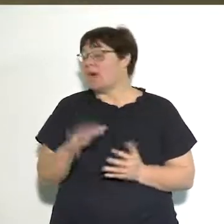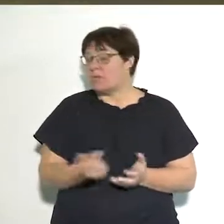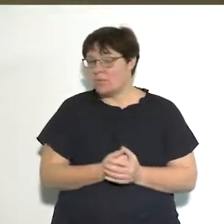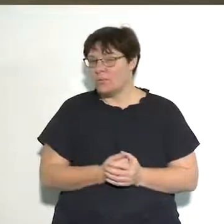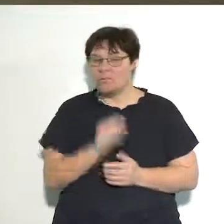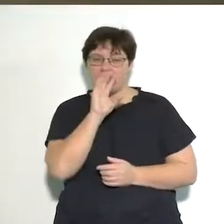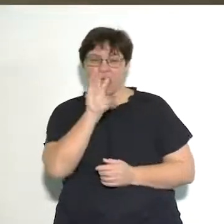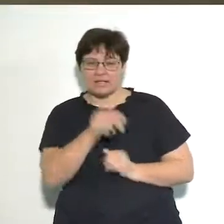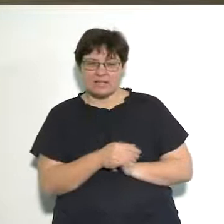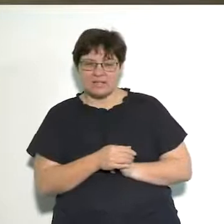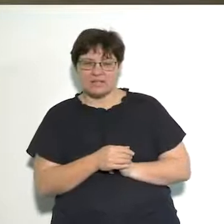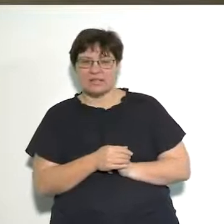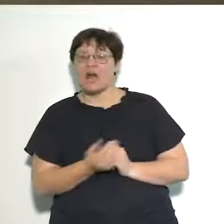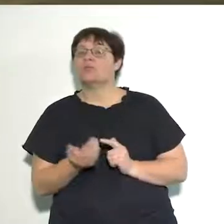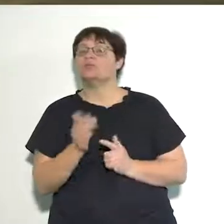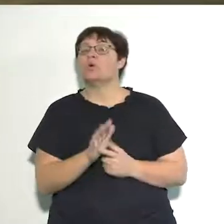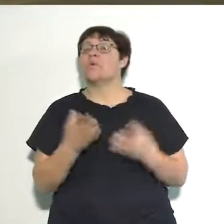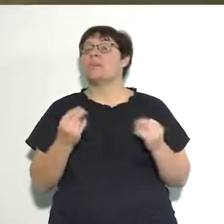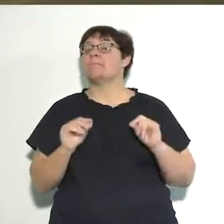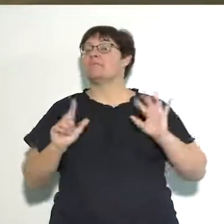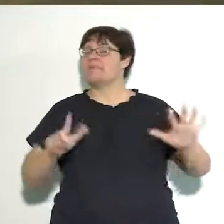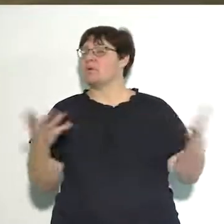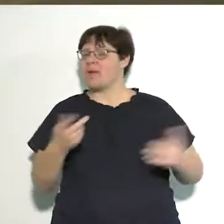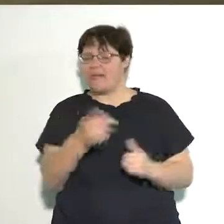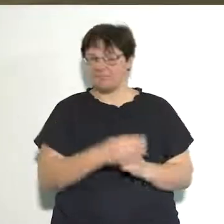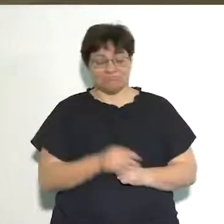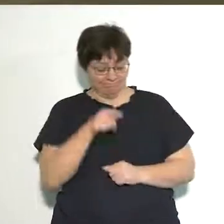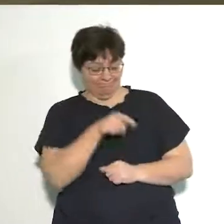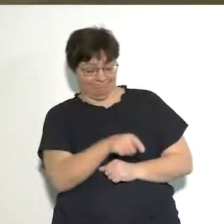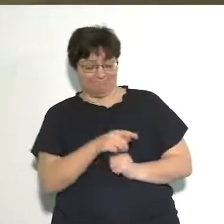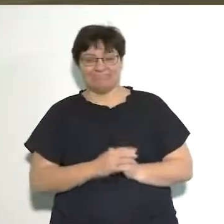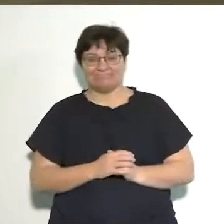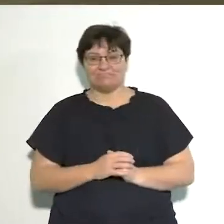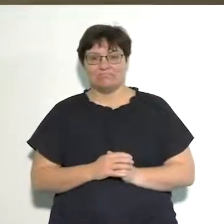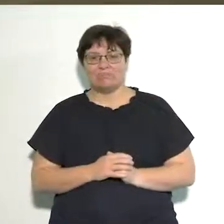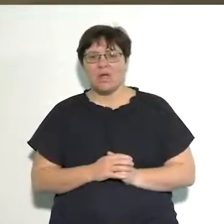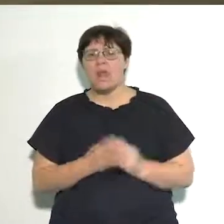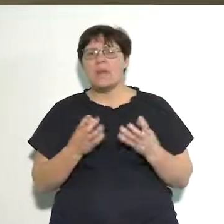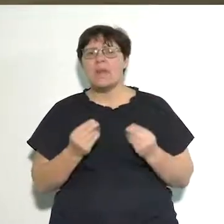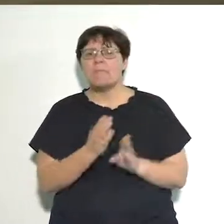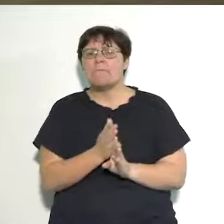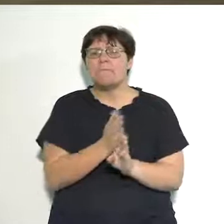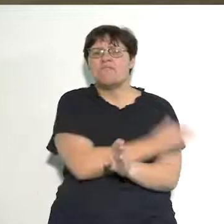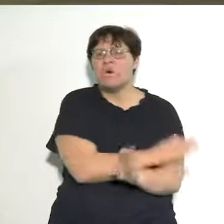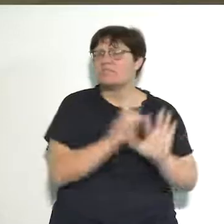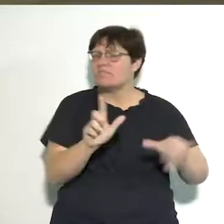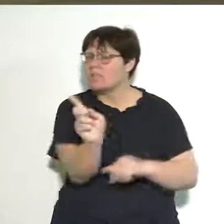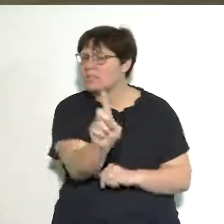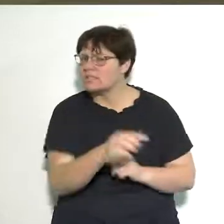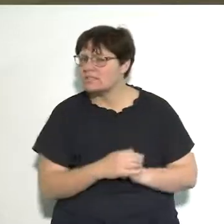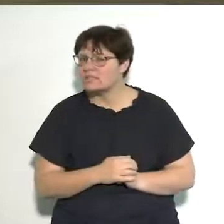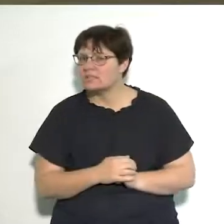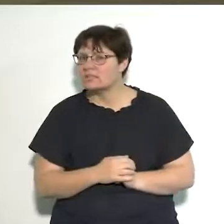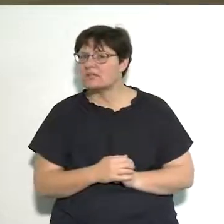this is you would ask a child to show you the number 7. Here it is. You would ask them, what number comes